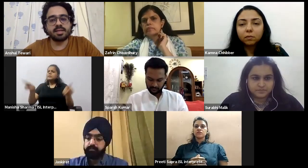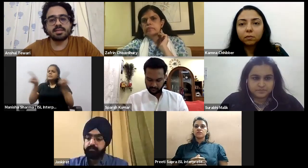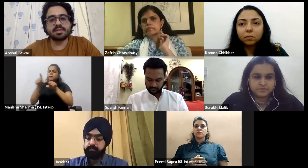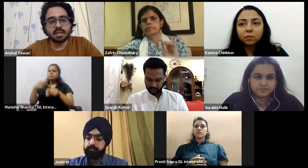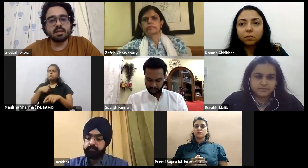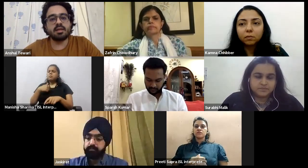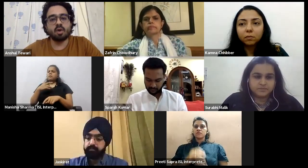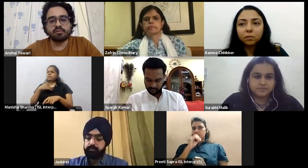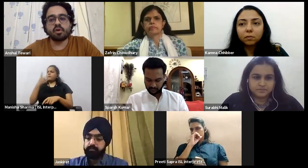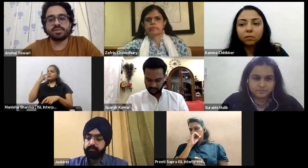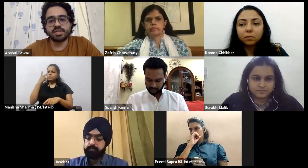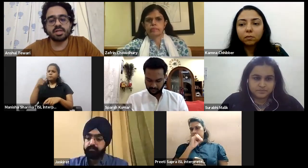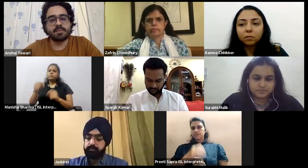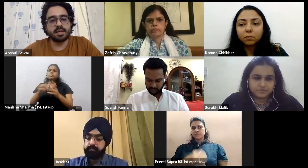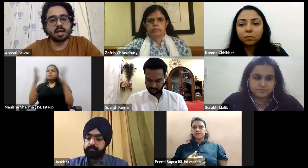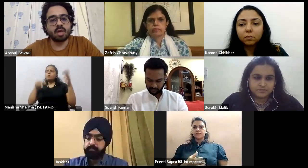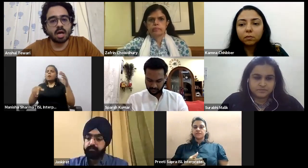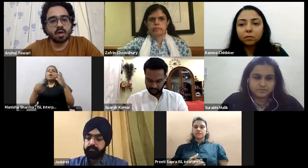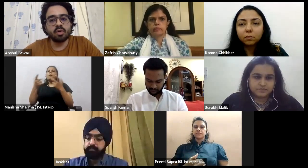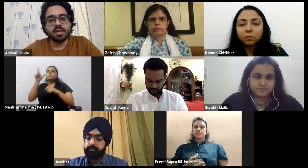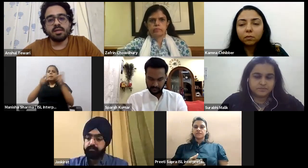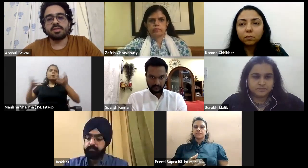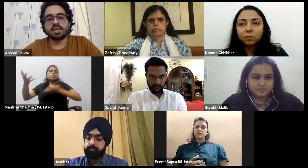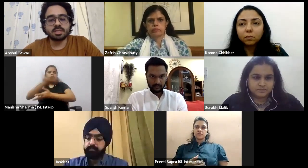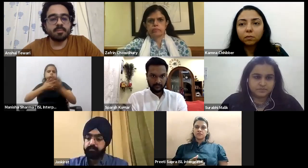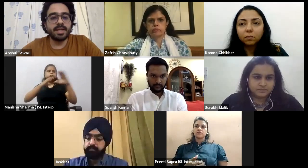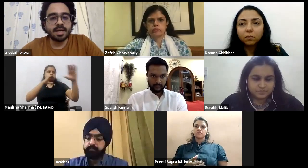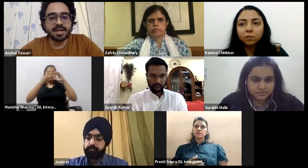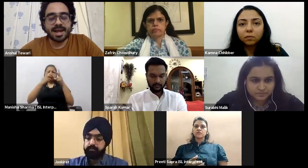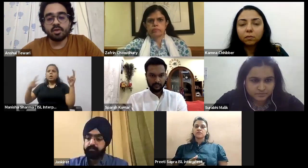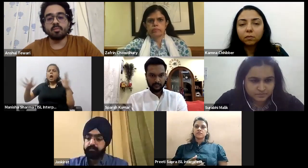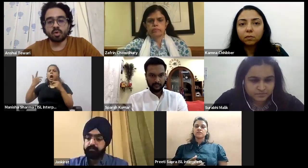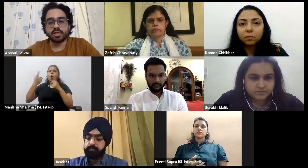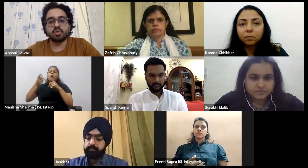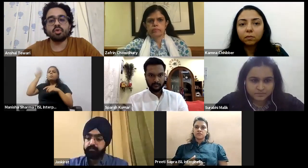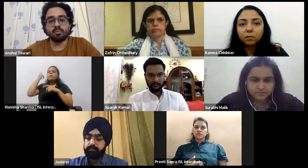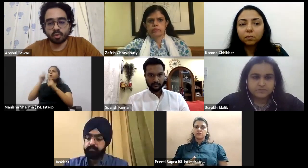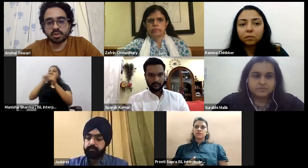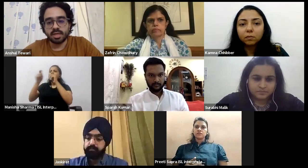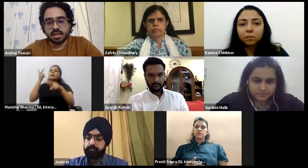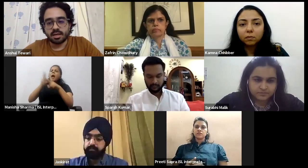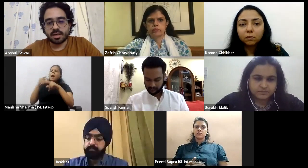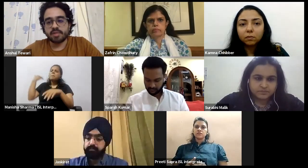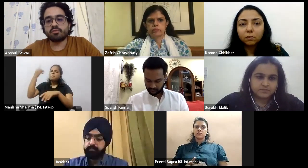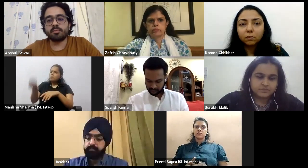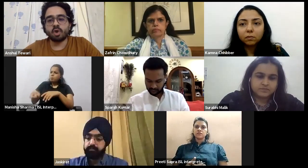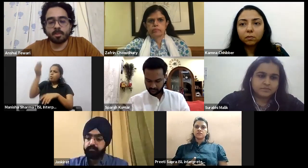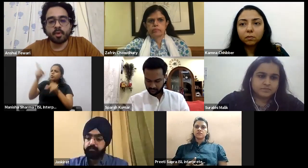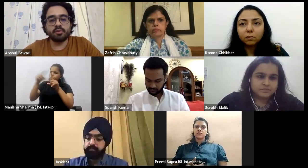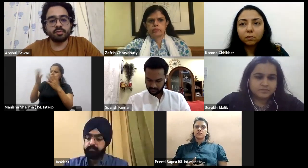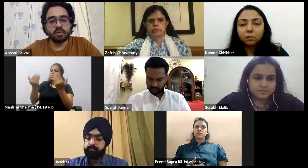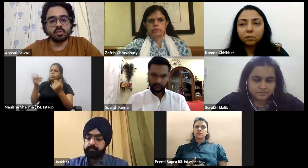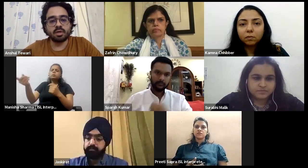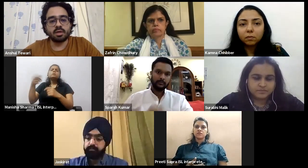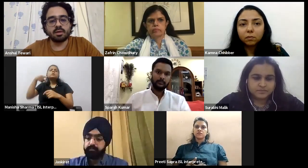somewhere there is still a lot of conversation happening around how the traditional media can do more and should do more. Right. So, from your